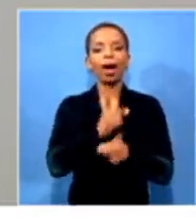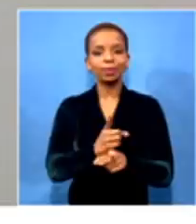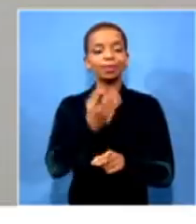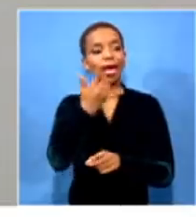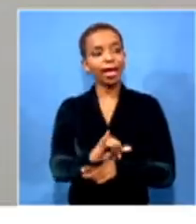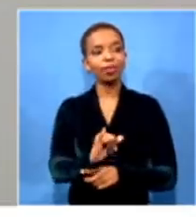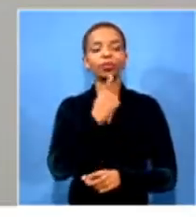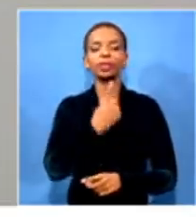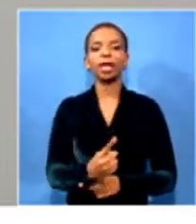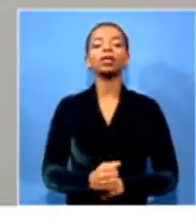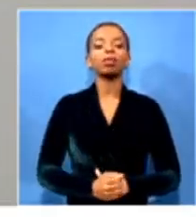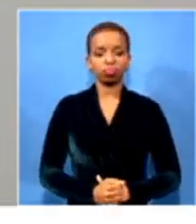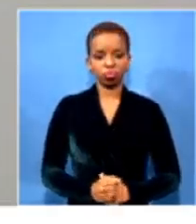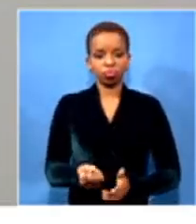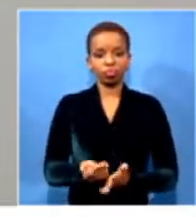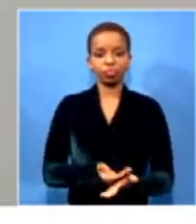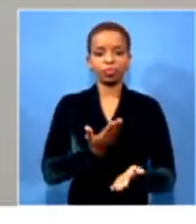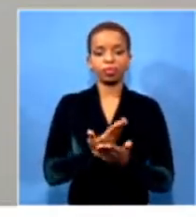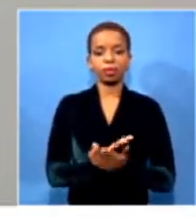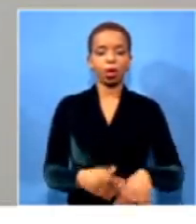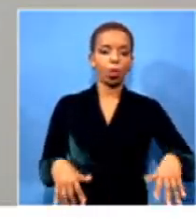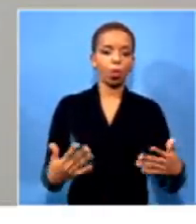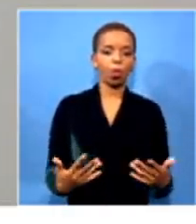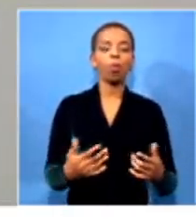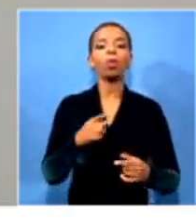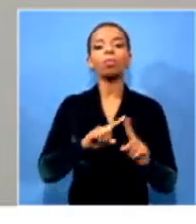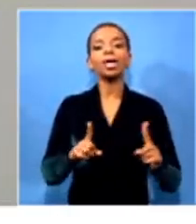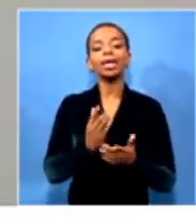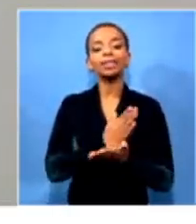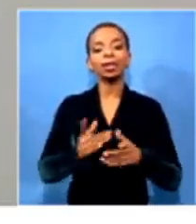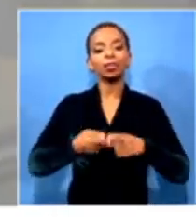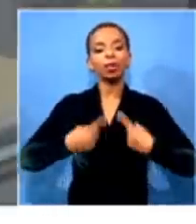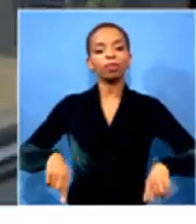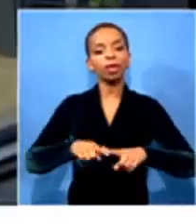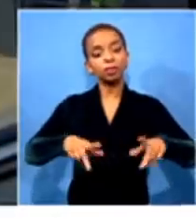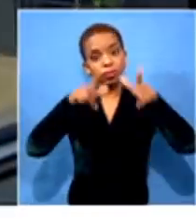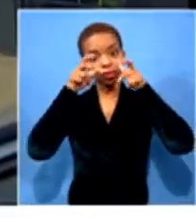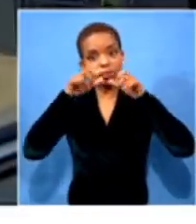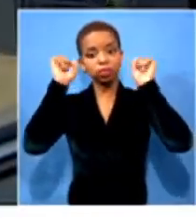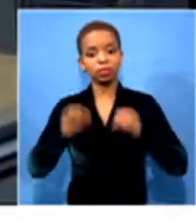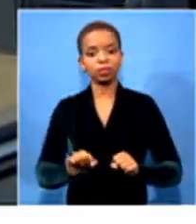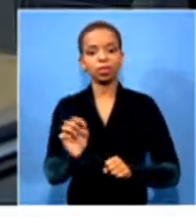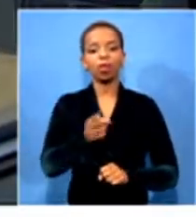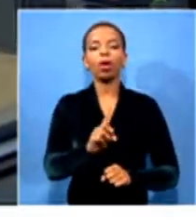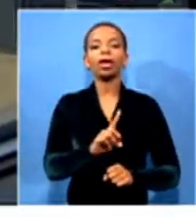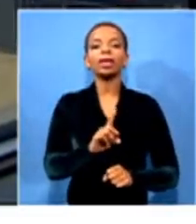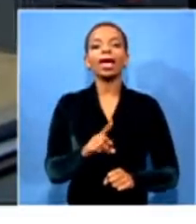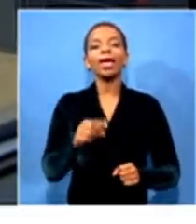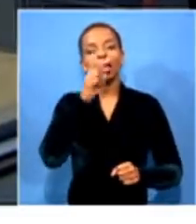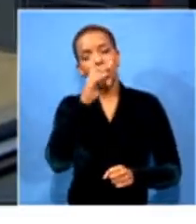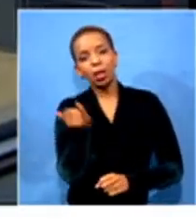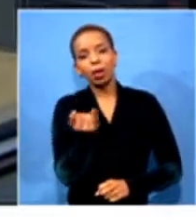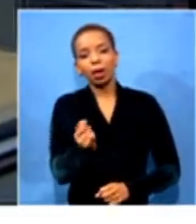to rescue. On the parts of the financial statements that some of us have been able to see, it looks like there are many more liabilities compared